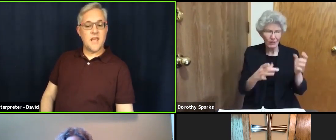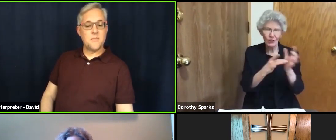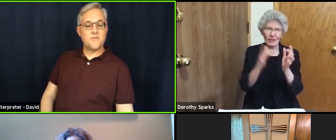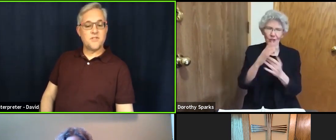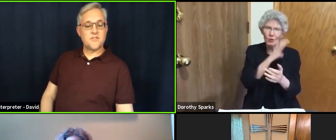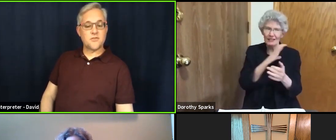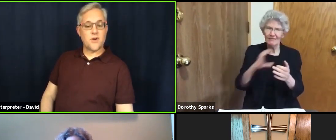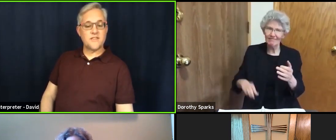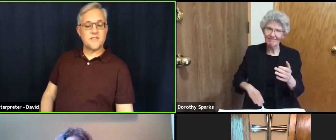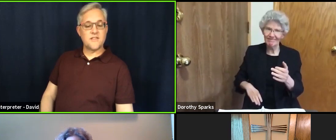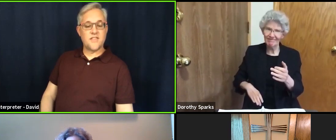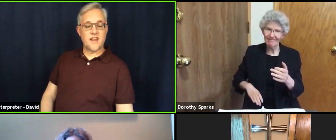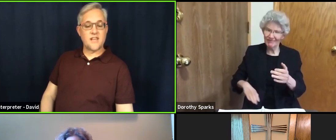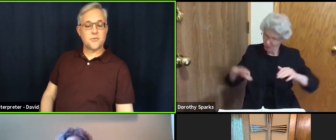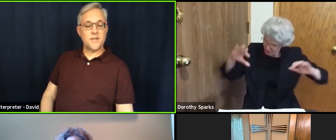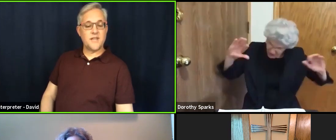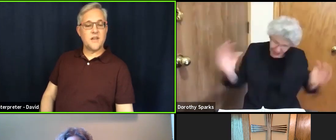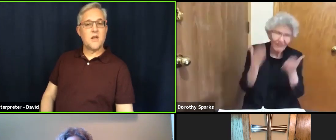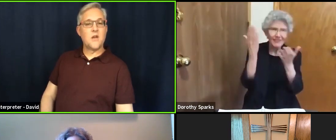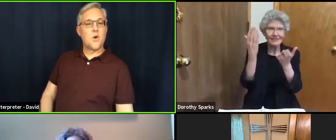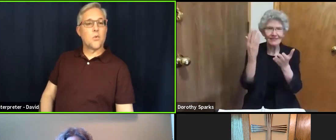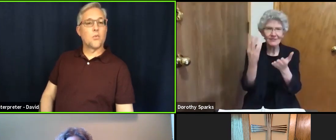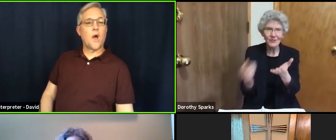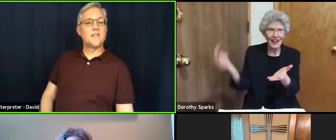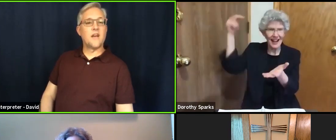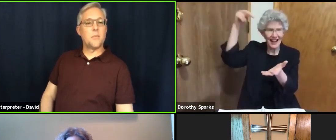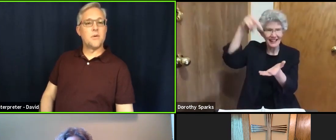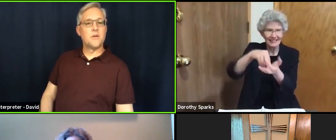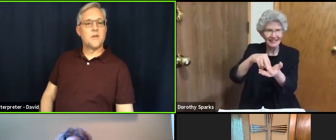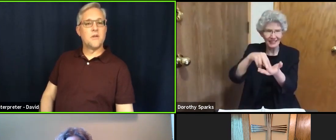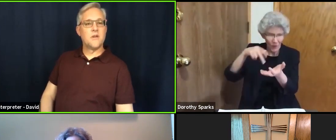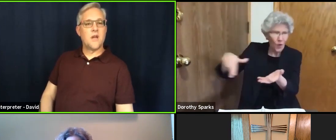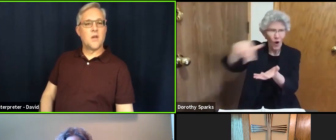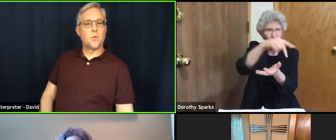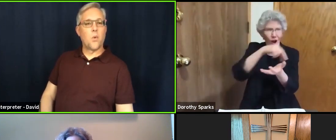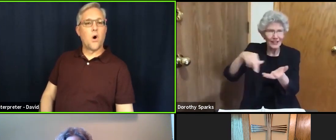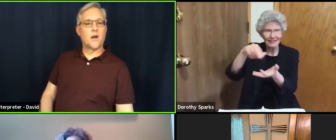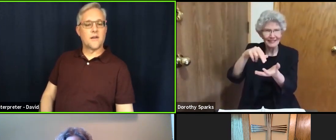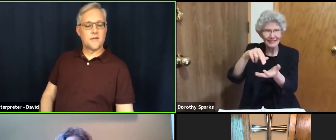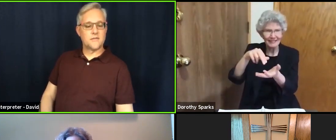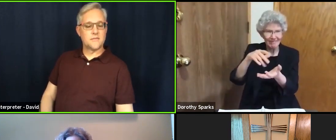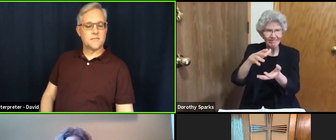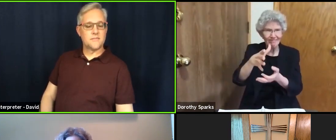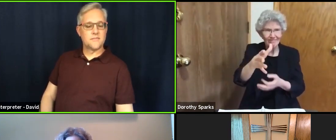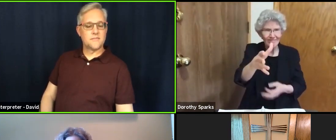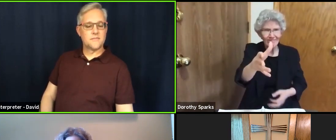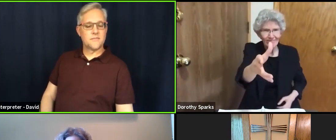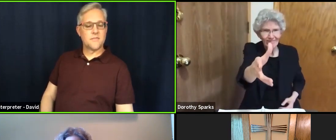"In the name of Jesus Christ, the Nazarene, rise up and walk."